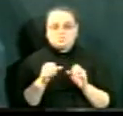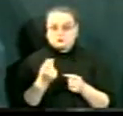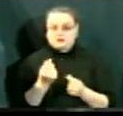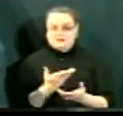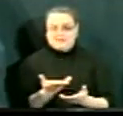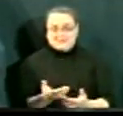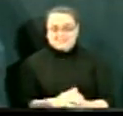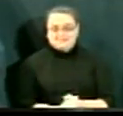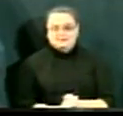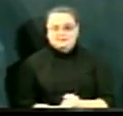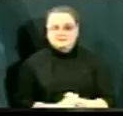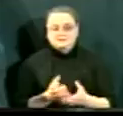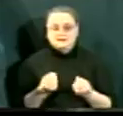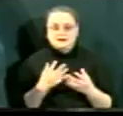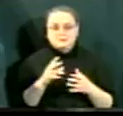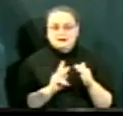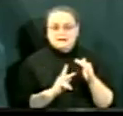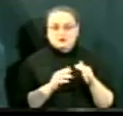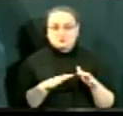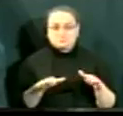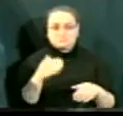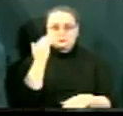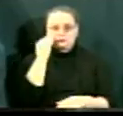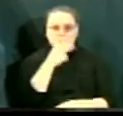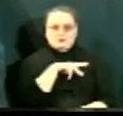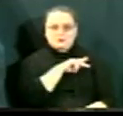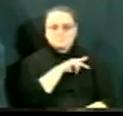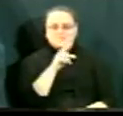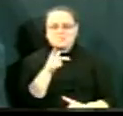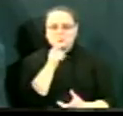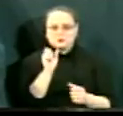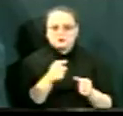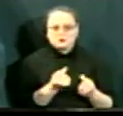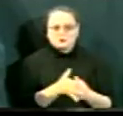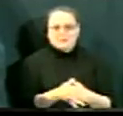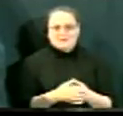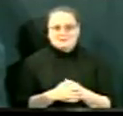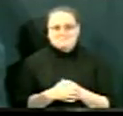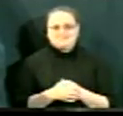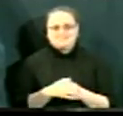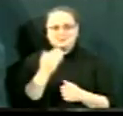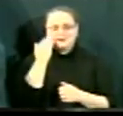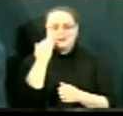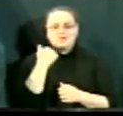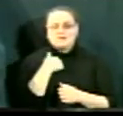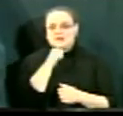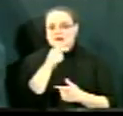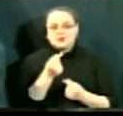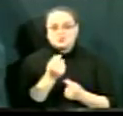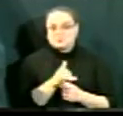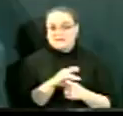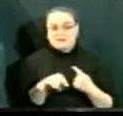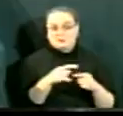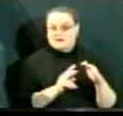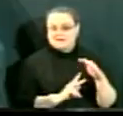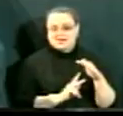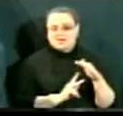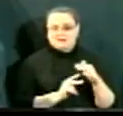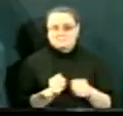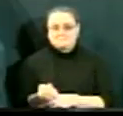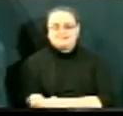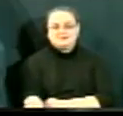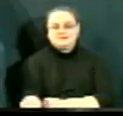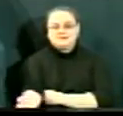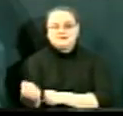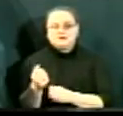these things? How many kindergarten children do you know personally who could do these things? I know that I did not do these things in kindergarten.